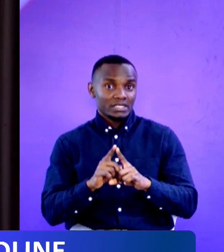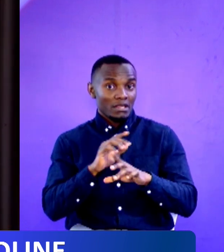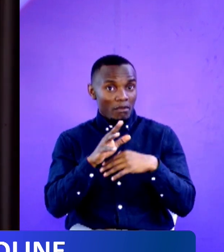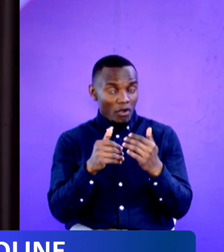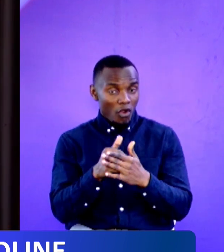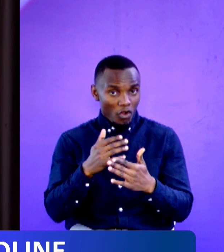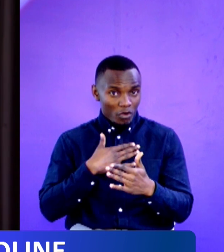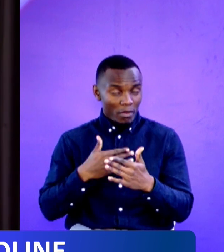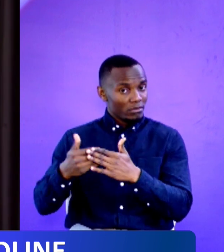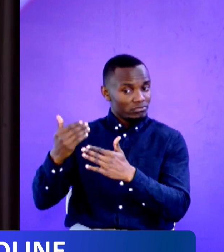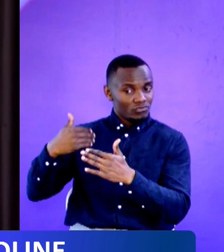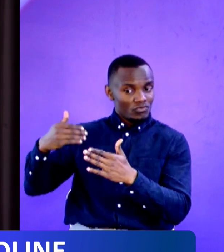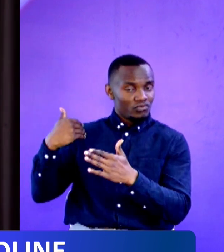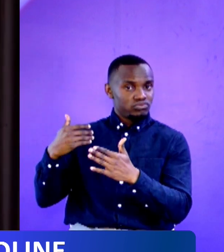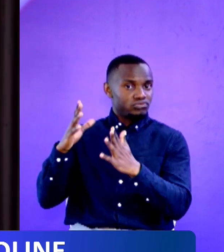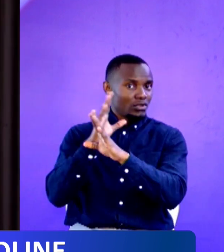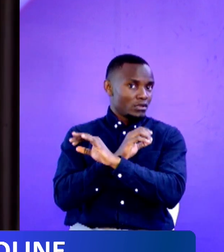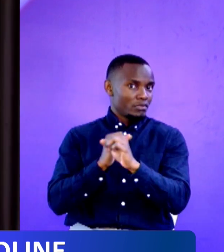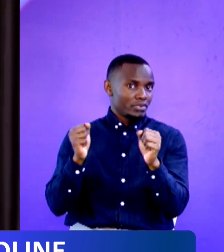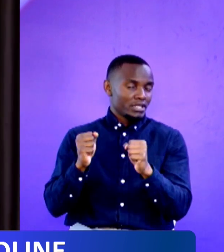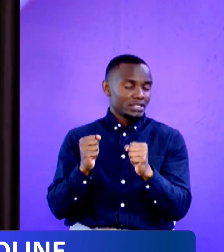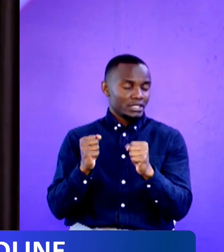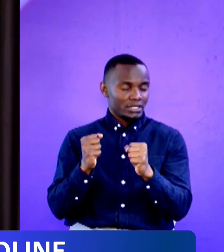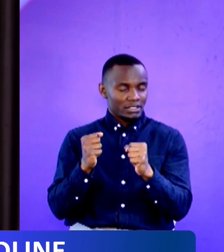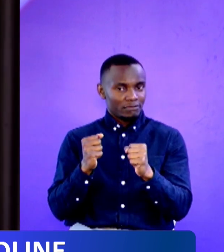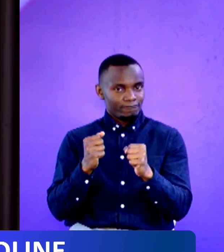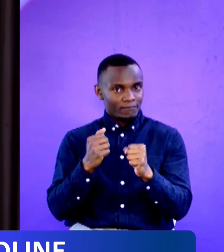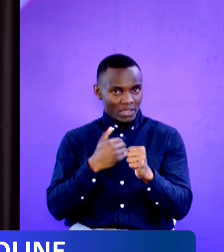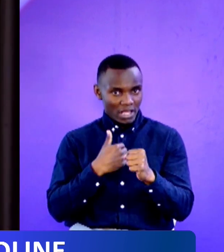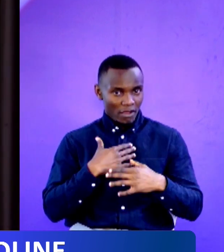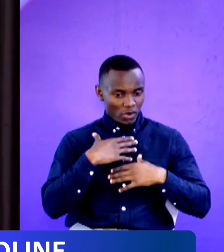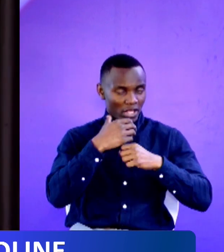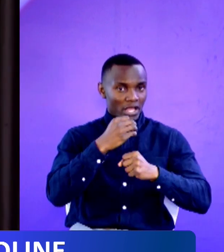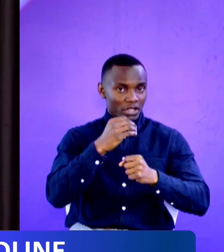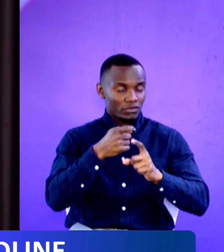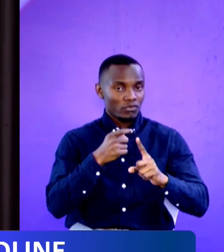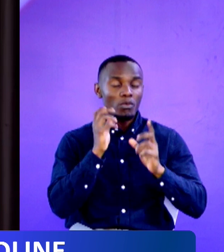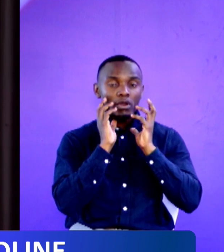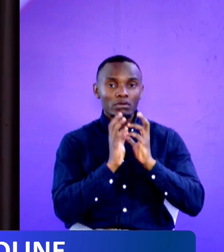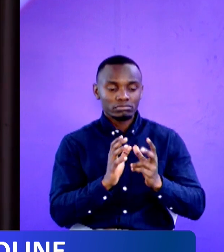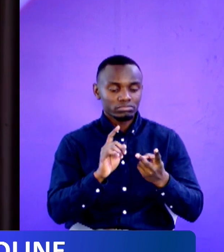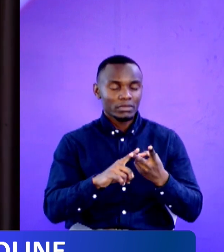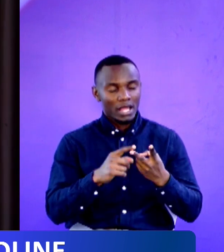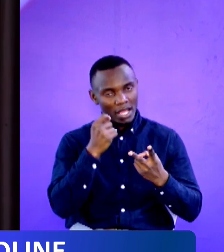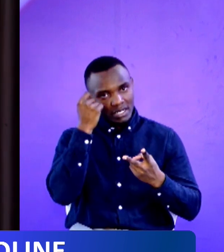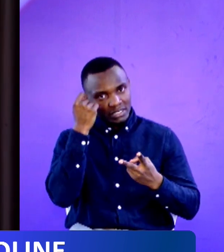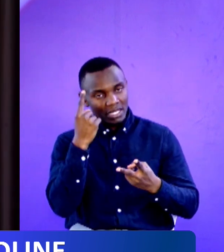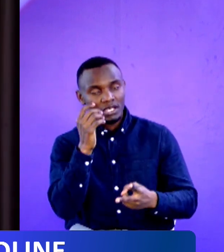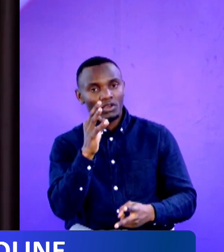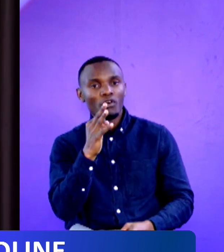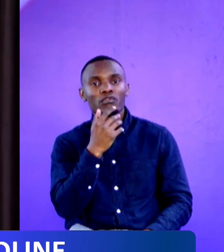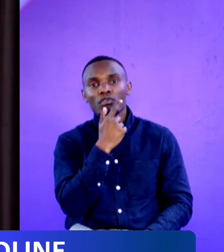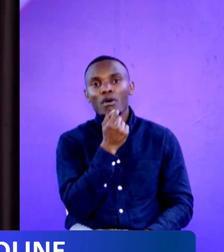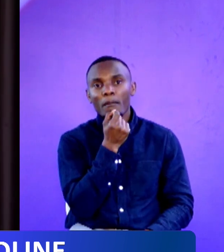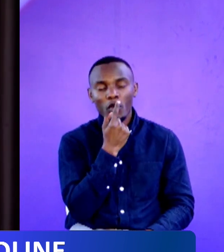predecessors, you know. I have the courage of Jomo. I have the understanding of Moi. I have the education